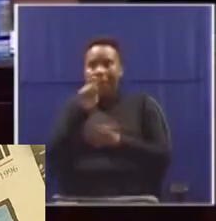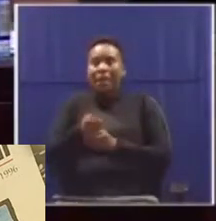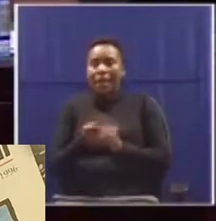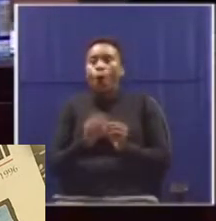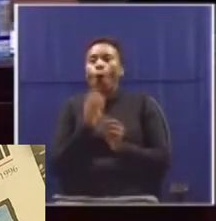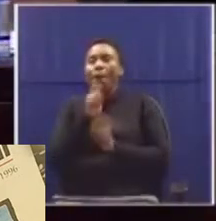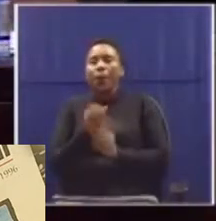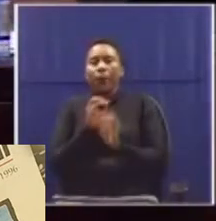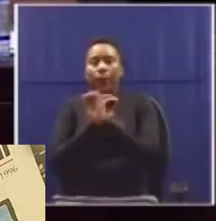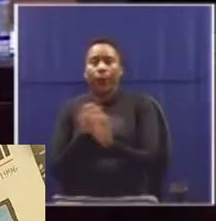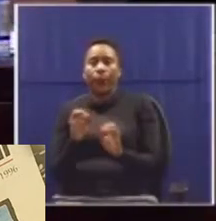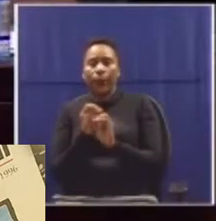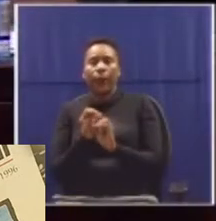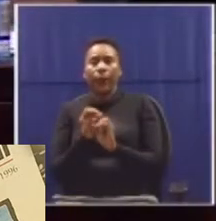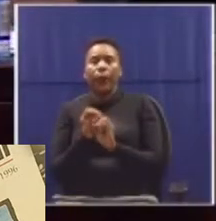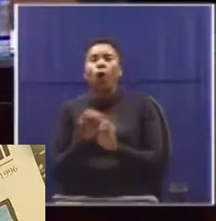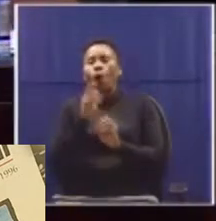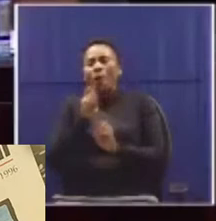severe